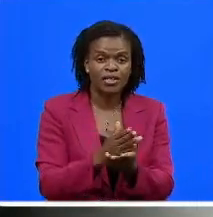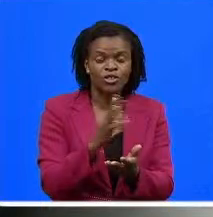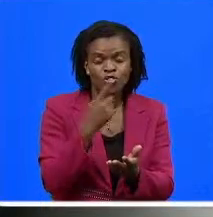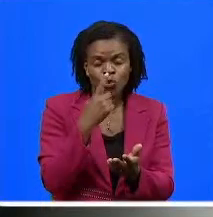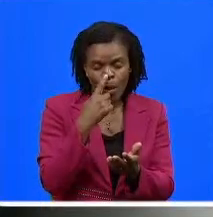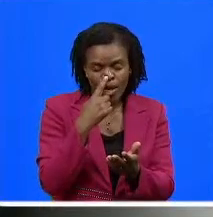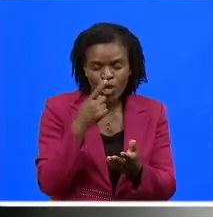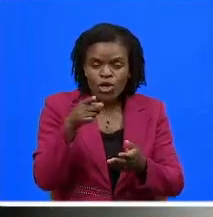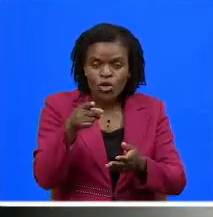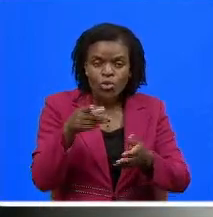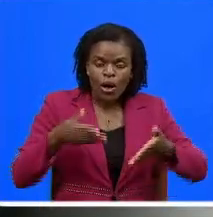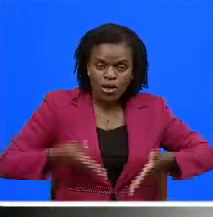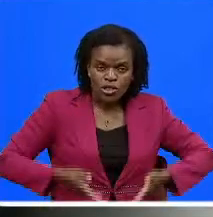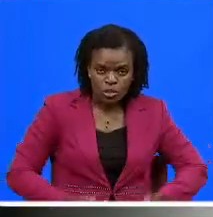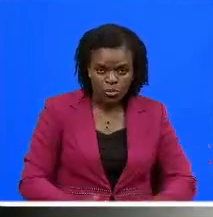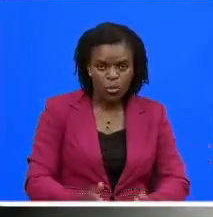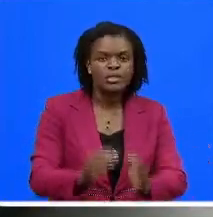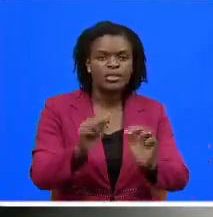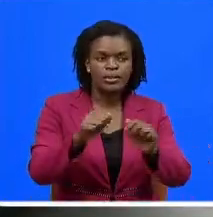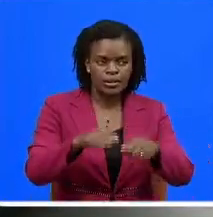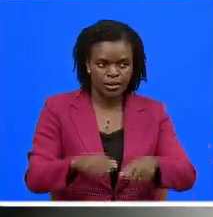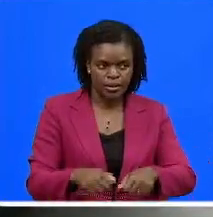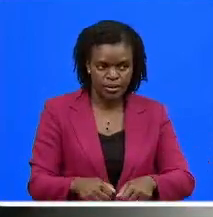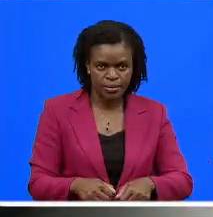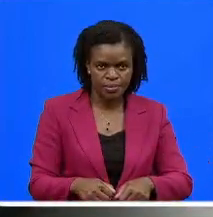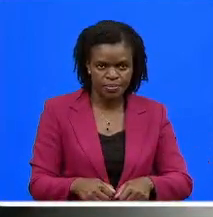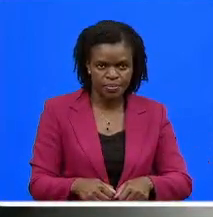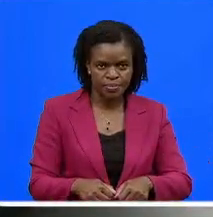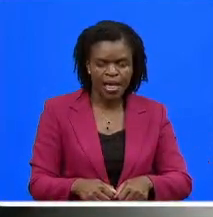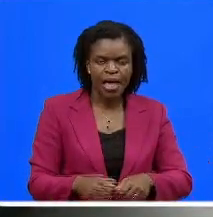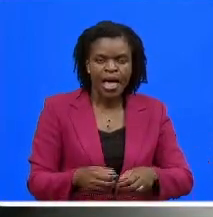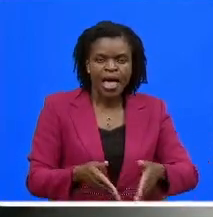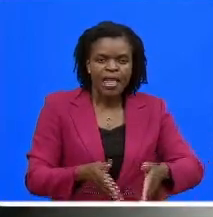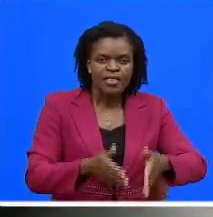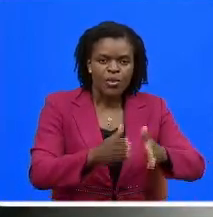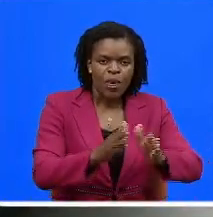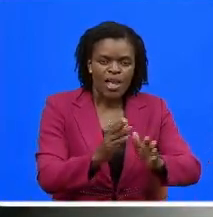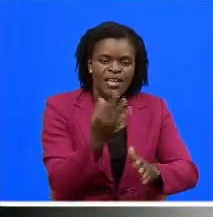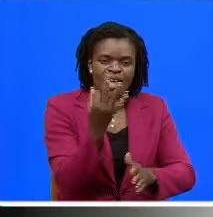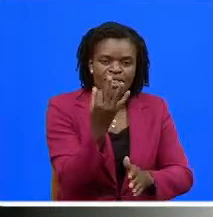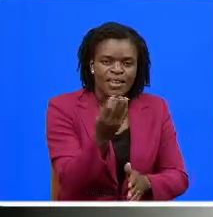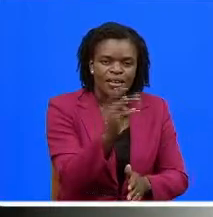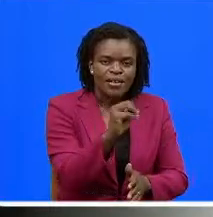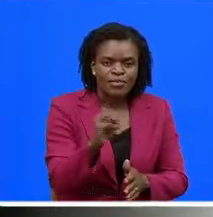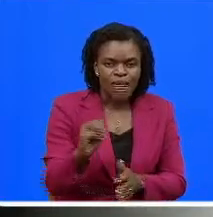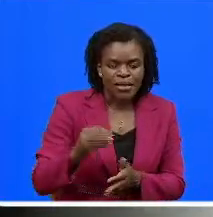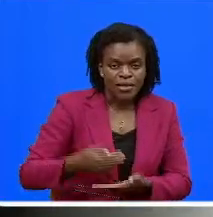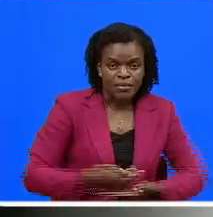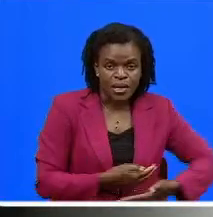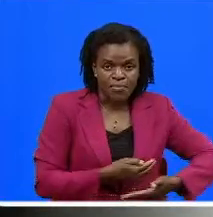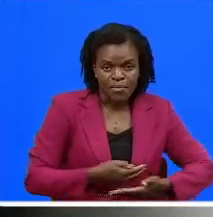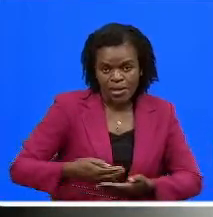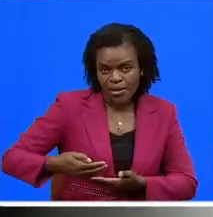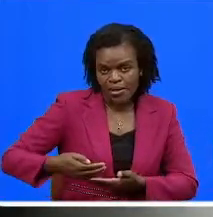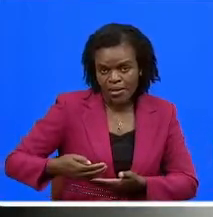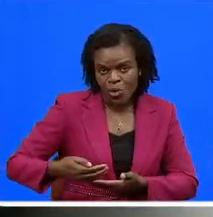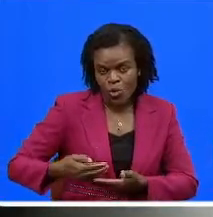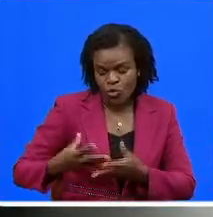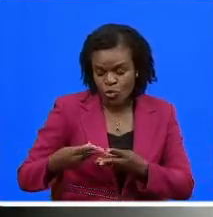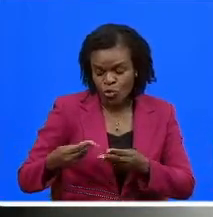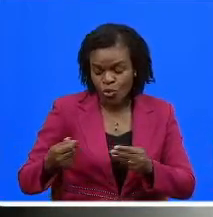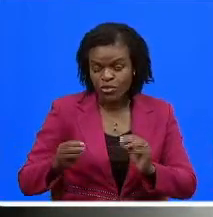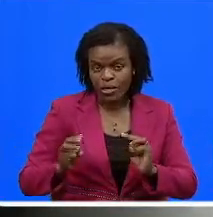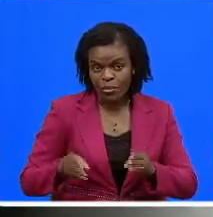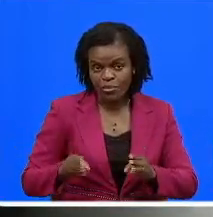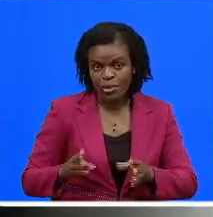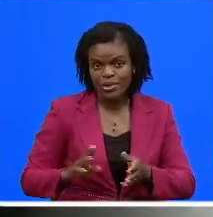world. So once again, as I've highlighted before, the way a 3-month-year-old baby would tackle a problem and the way